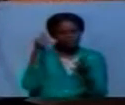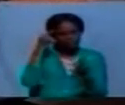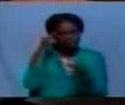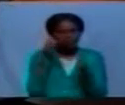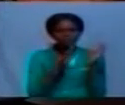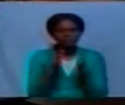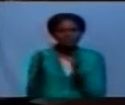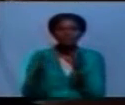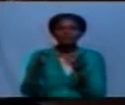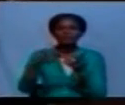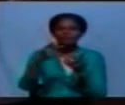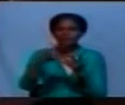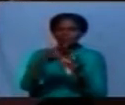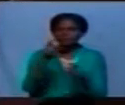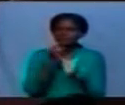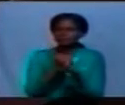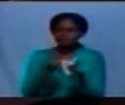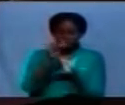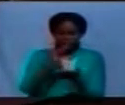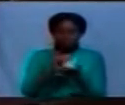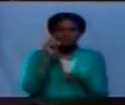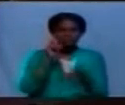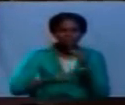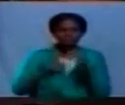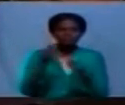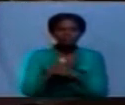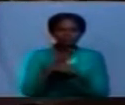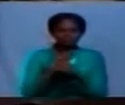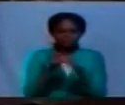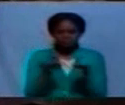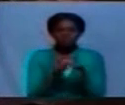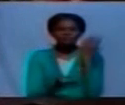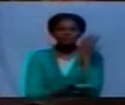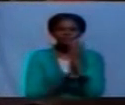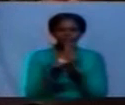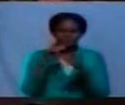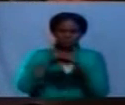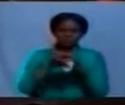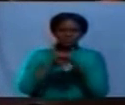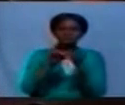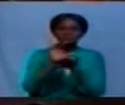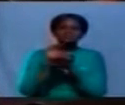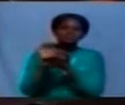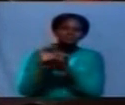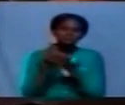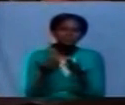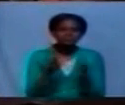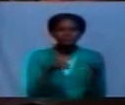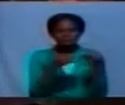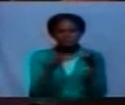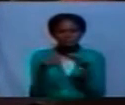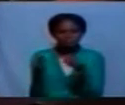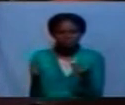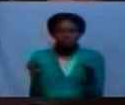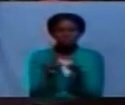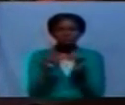to prioritize efforts to reduce cost of production and ease doing business, and improve access to credit, lowering lending rates and